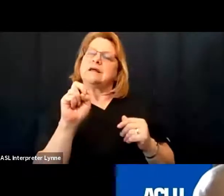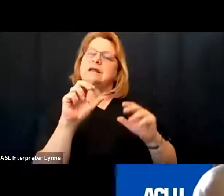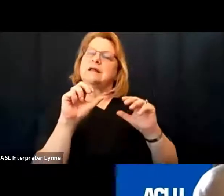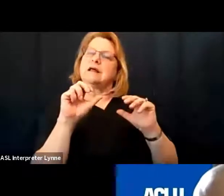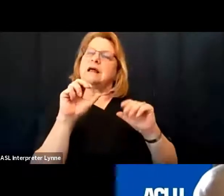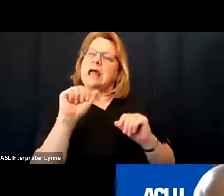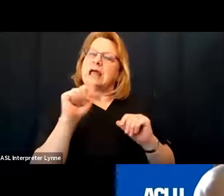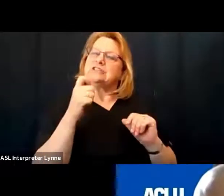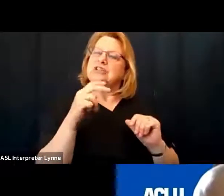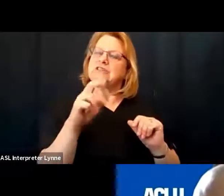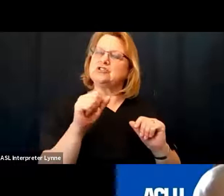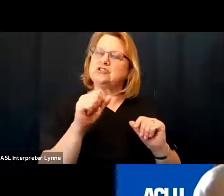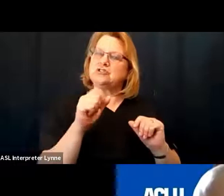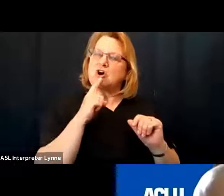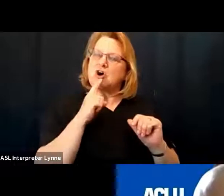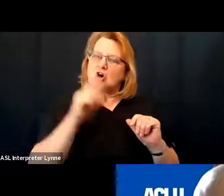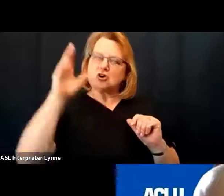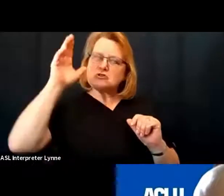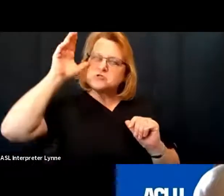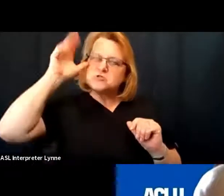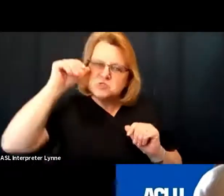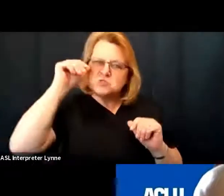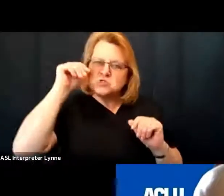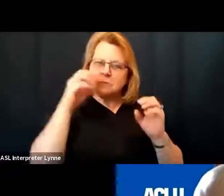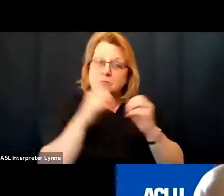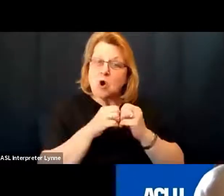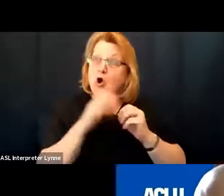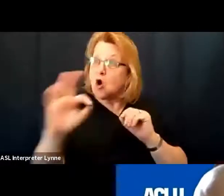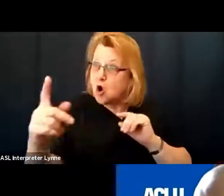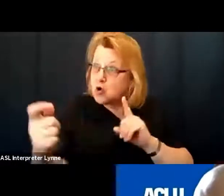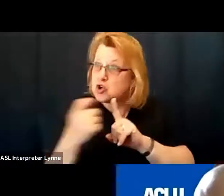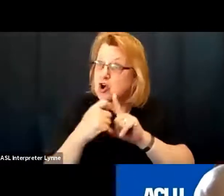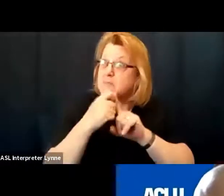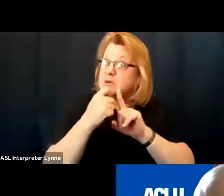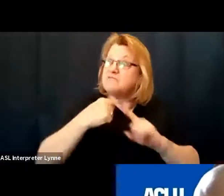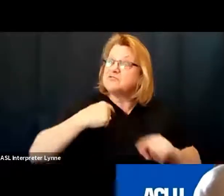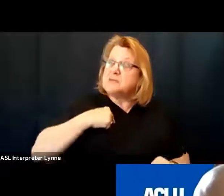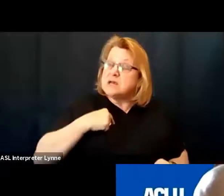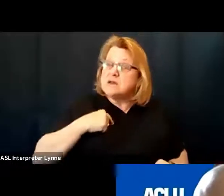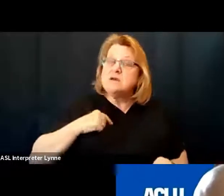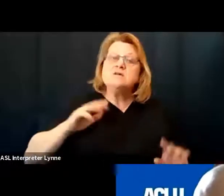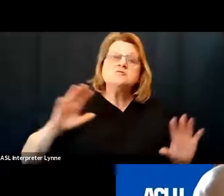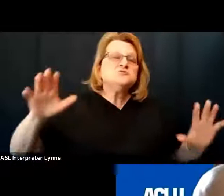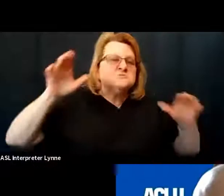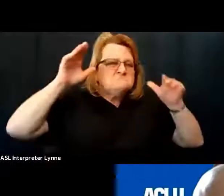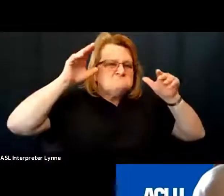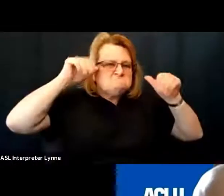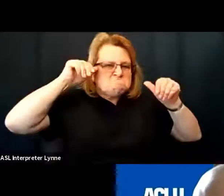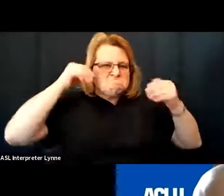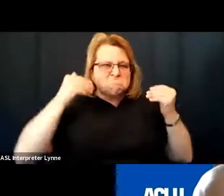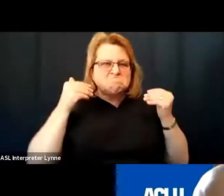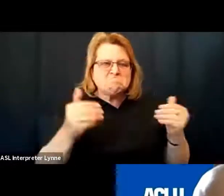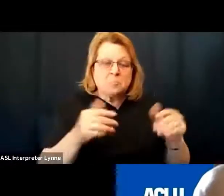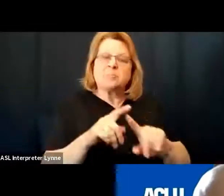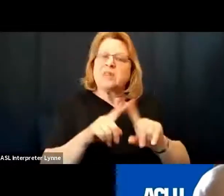down. So it's like, are you going to come after me? That kind of thing. And so